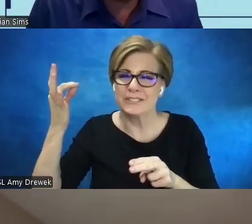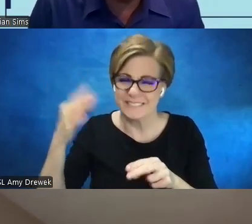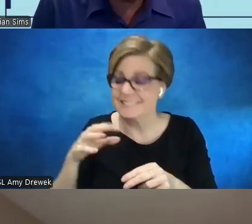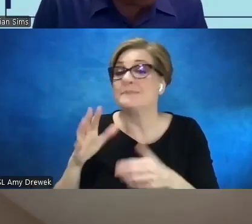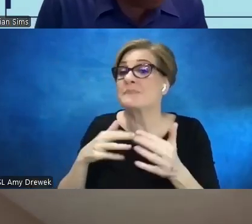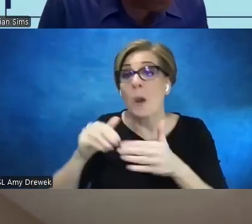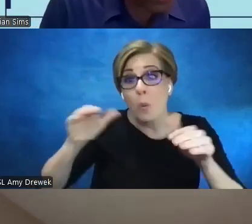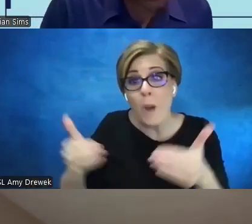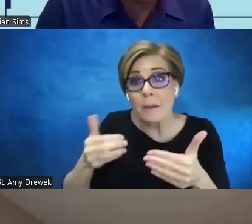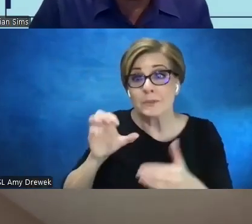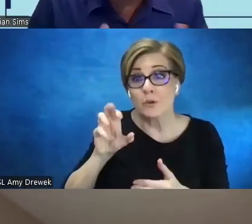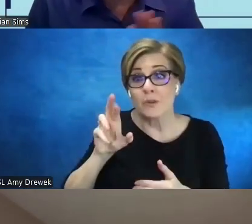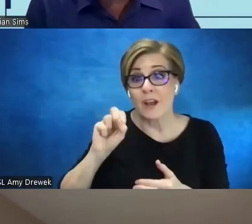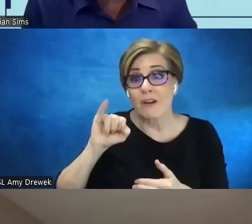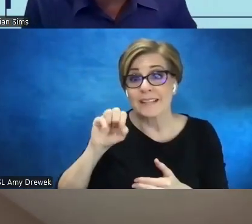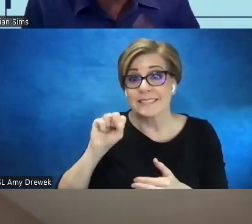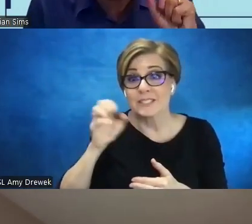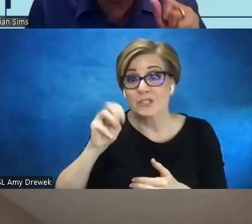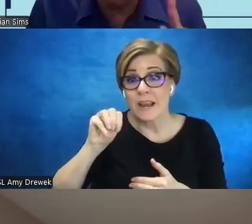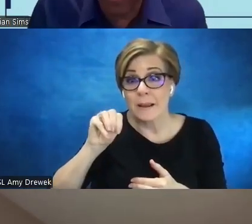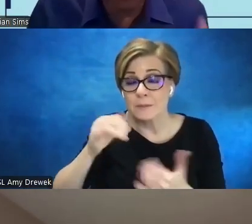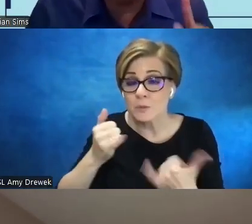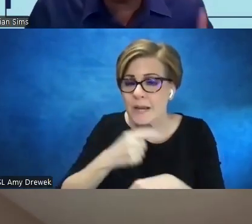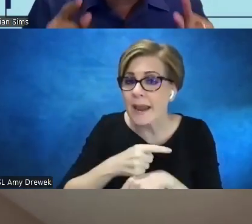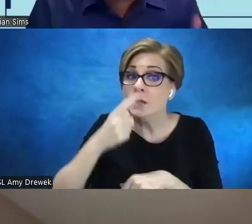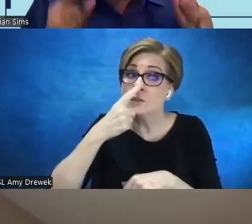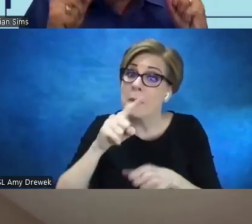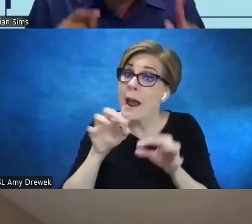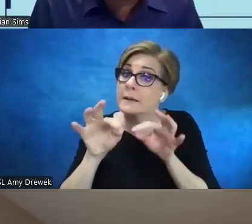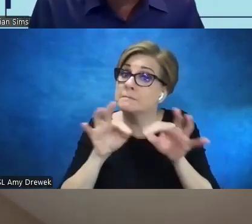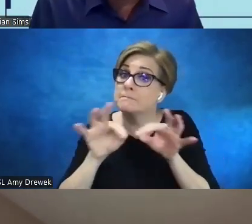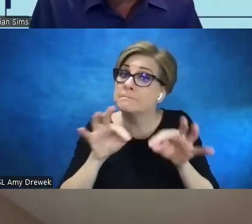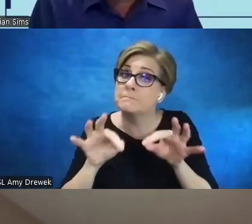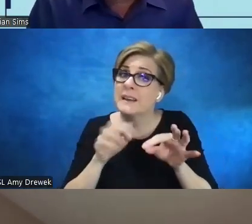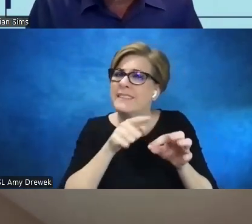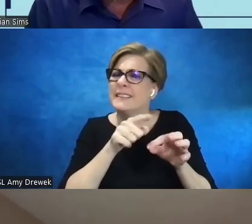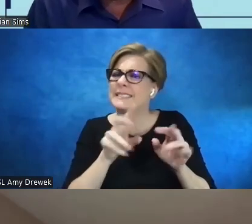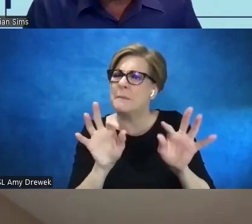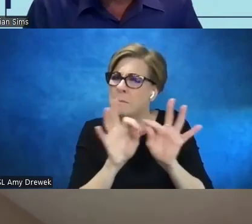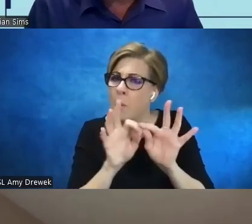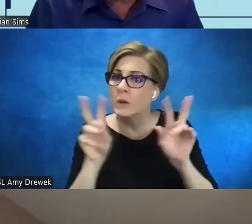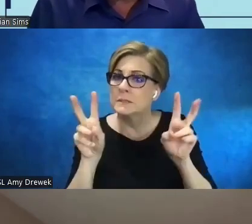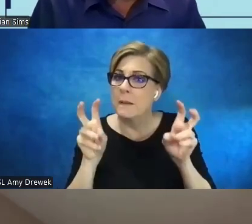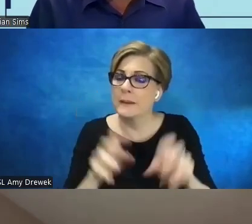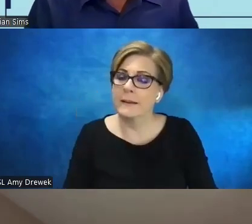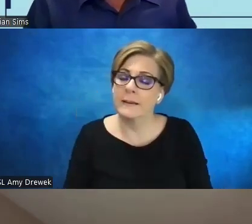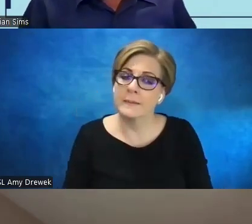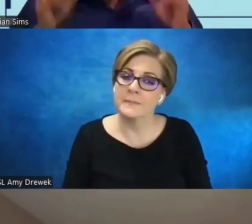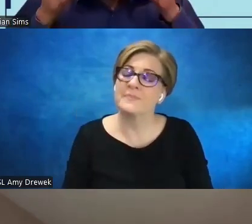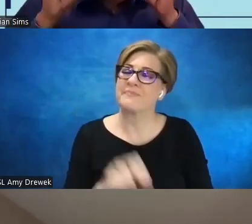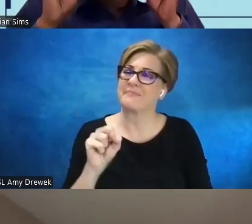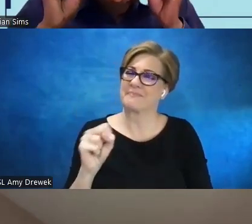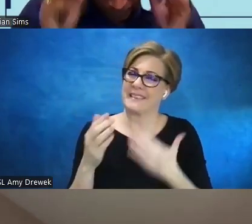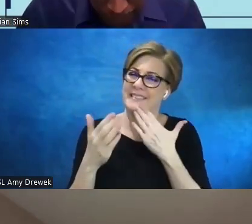And I just wanted, if you could just take a couple of minutes to talk about this very, very, very important topic here. Yeah, thank you